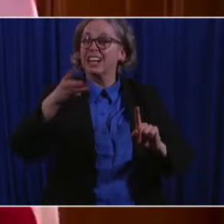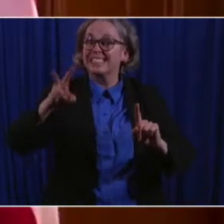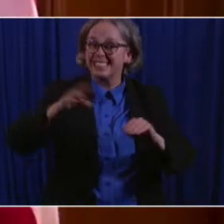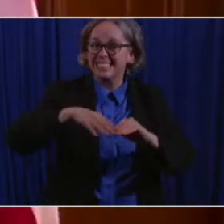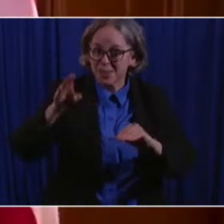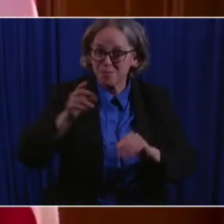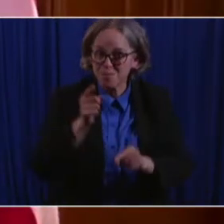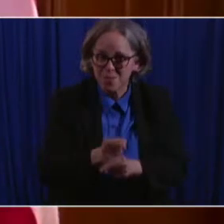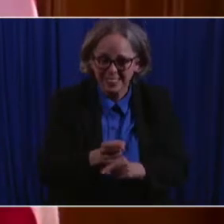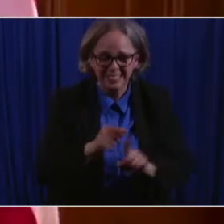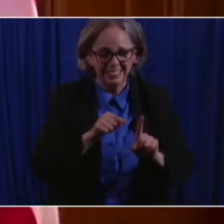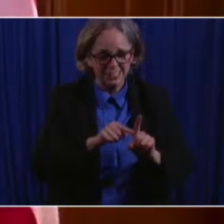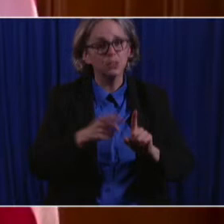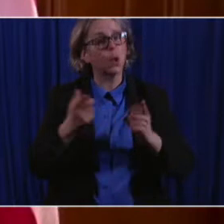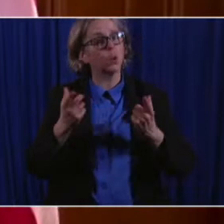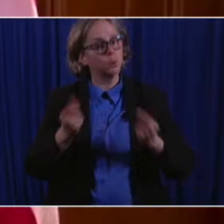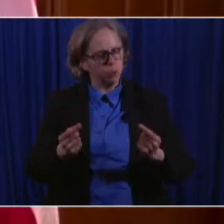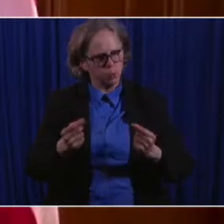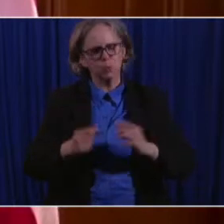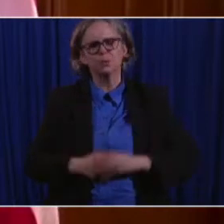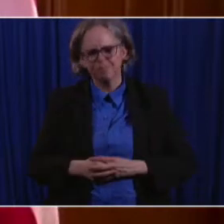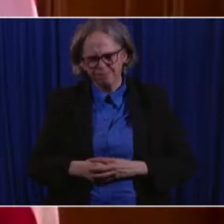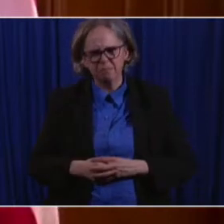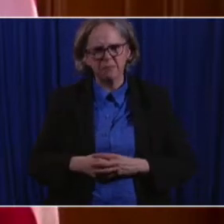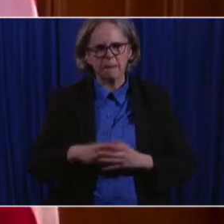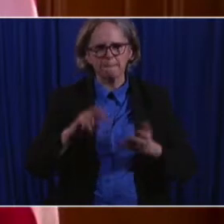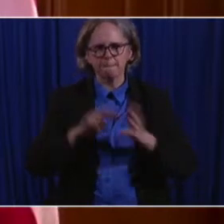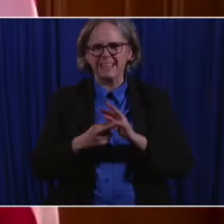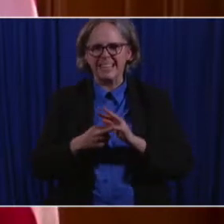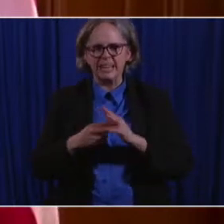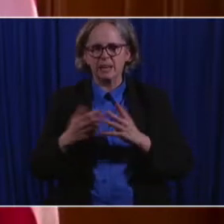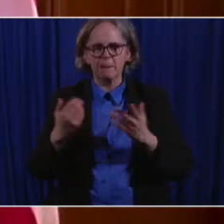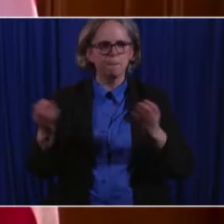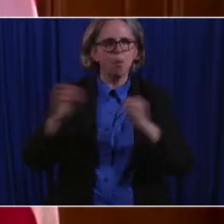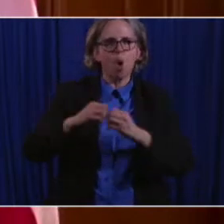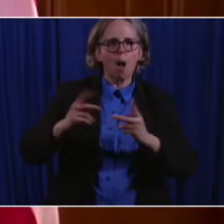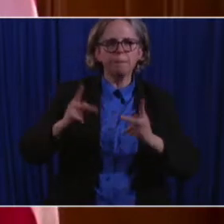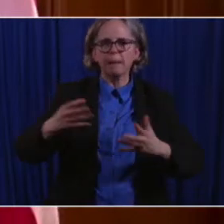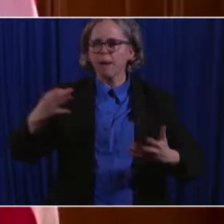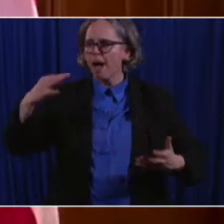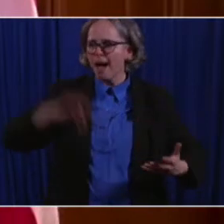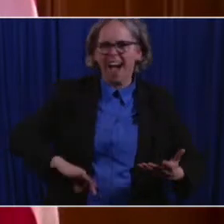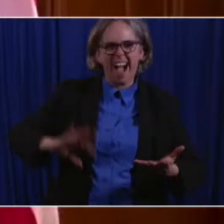And, going forward, we will make strategic decisions